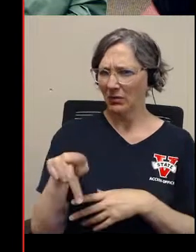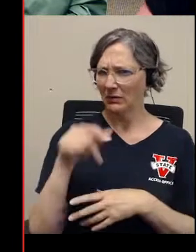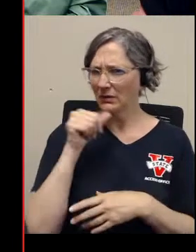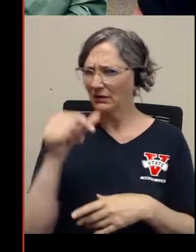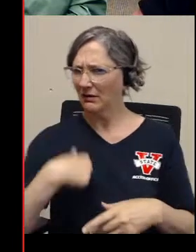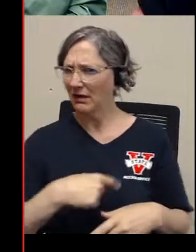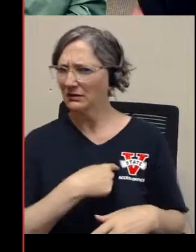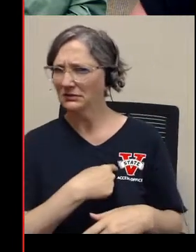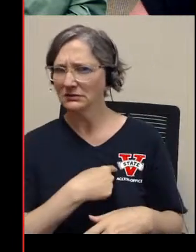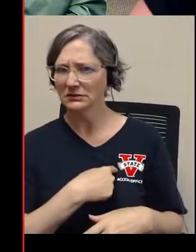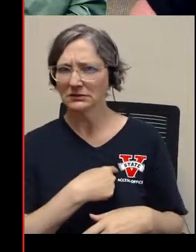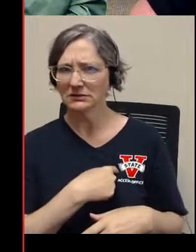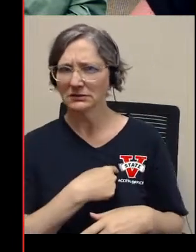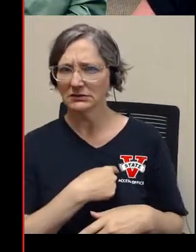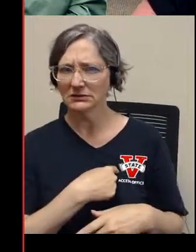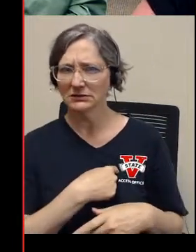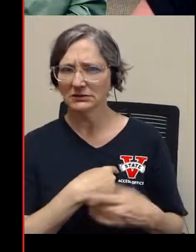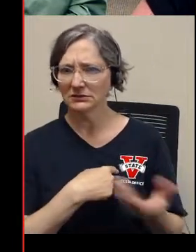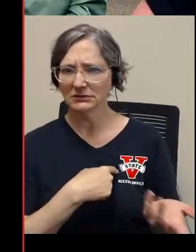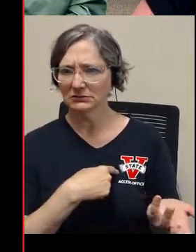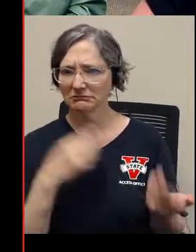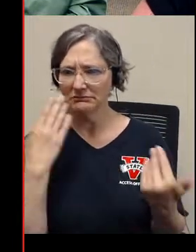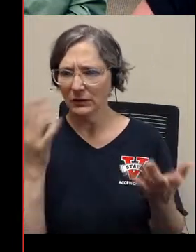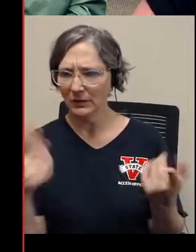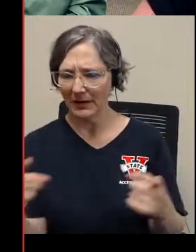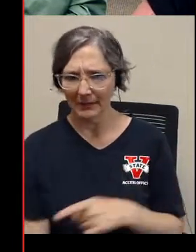there. Okay.